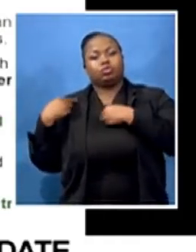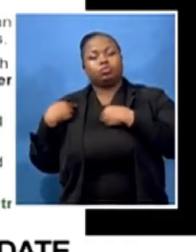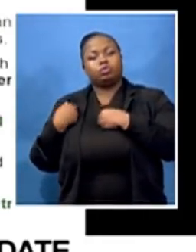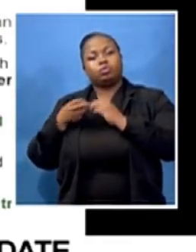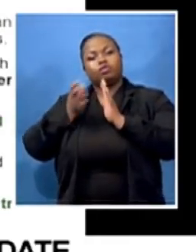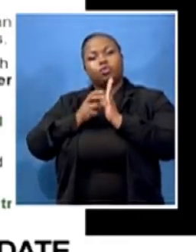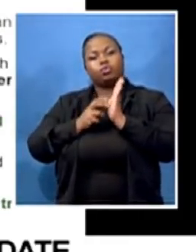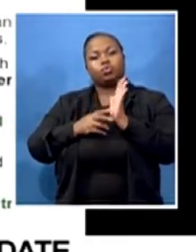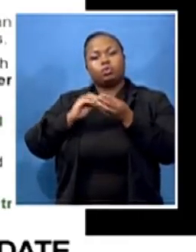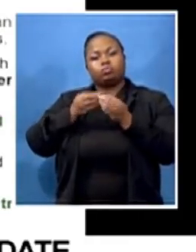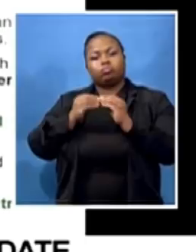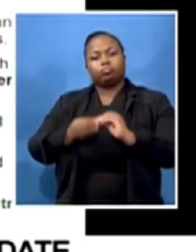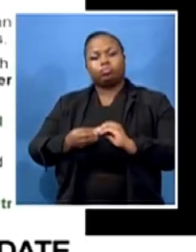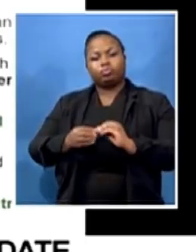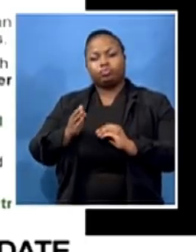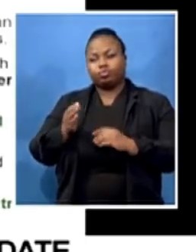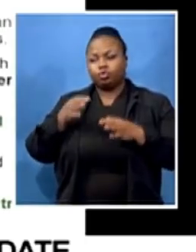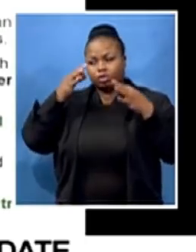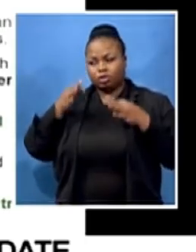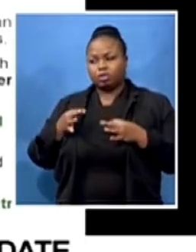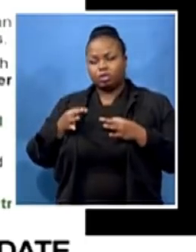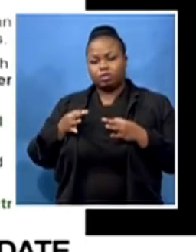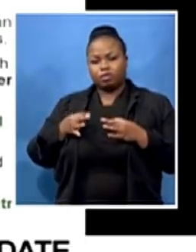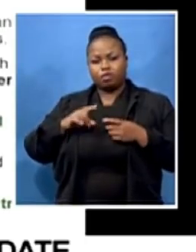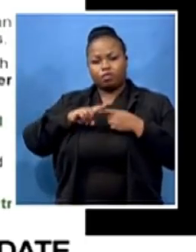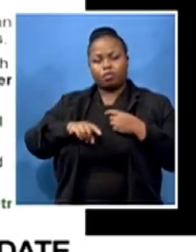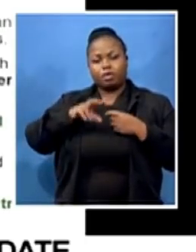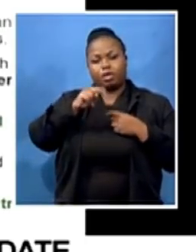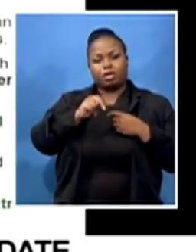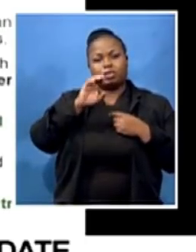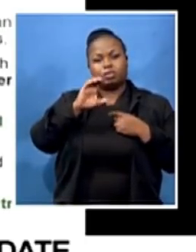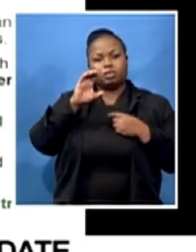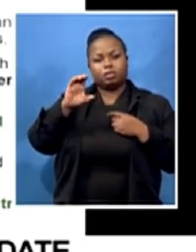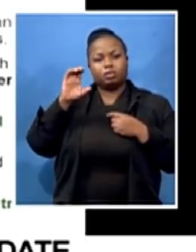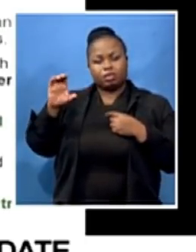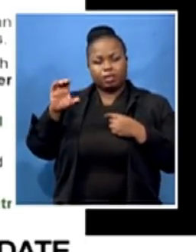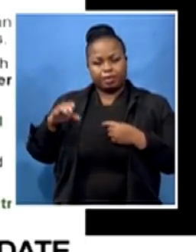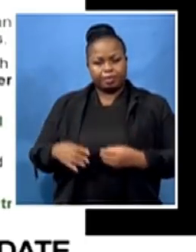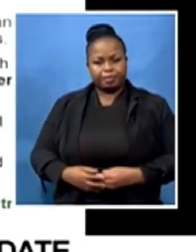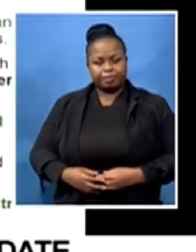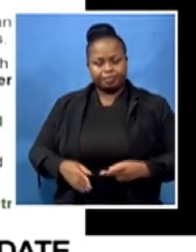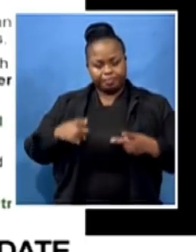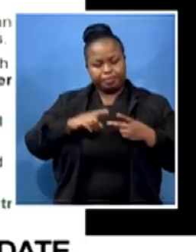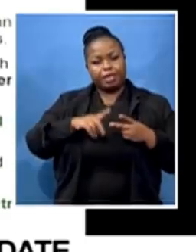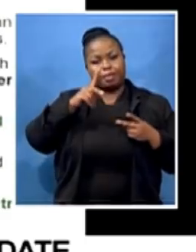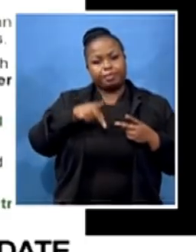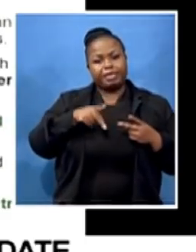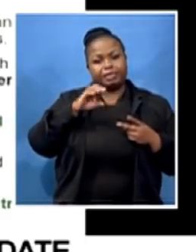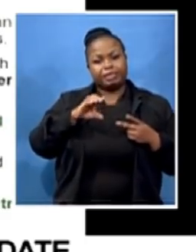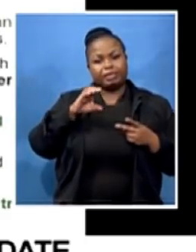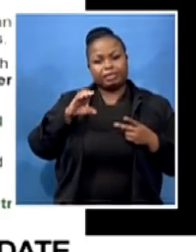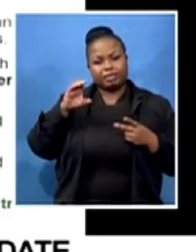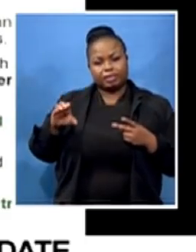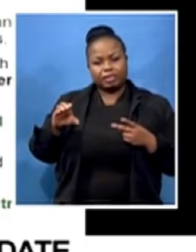the NCCC. And then we have the PCC, which is the intergovernmental part of